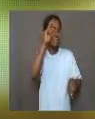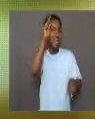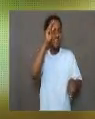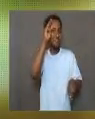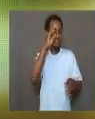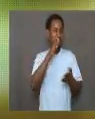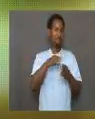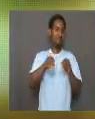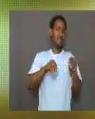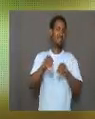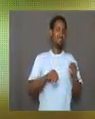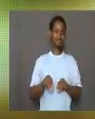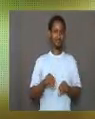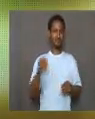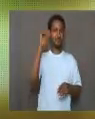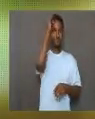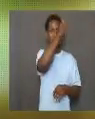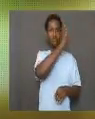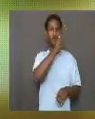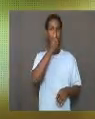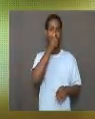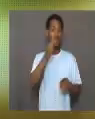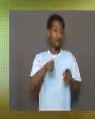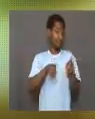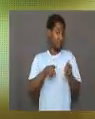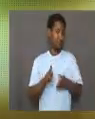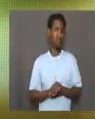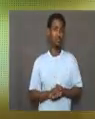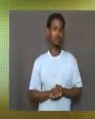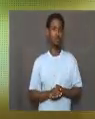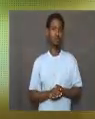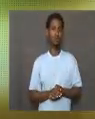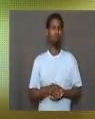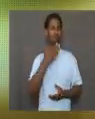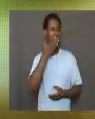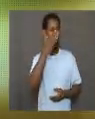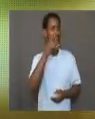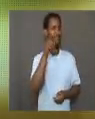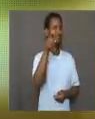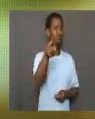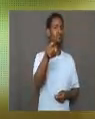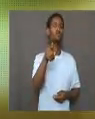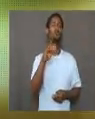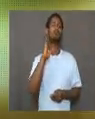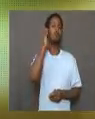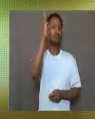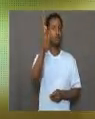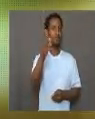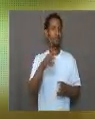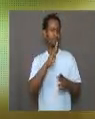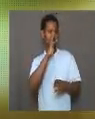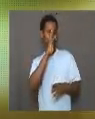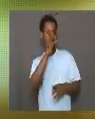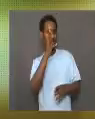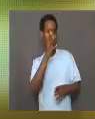cultural practices of Ethiopian peoples, the better you will be able to